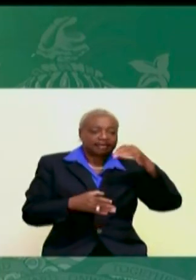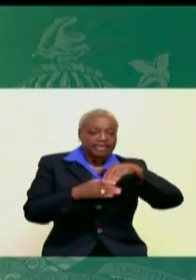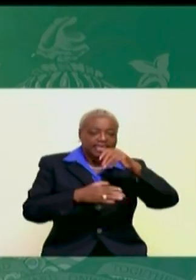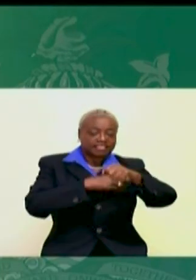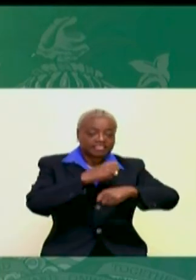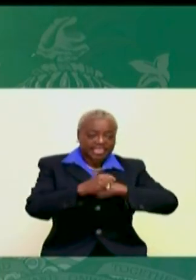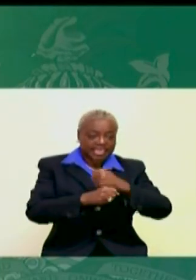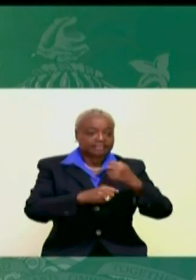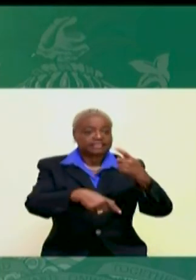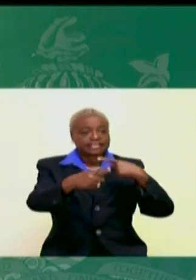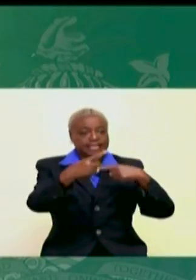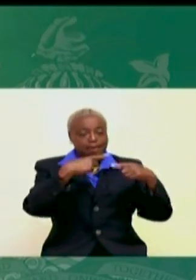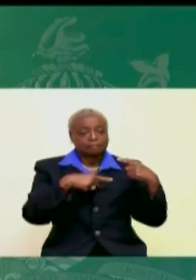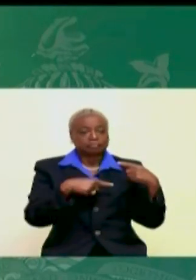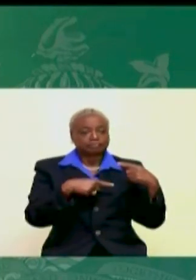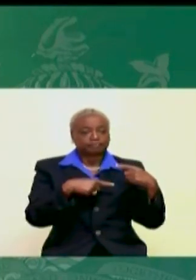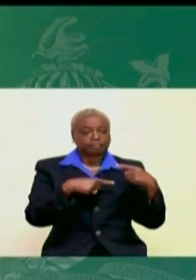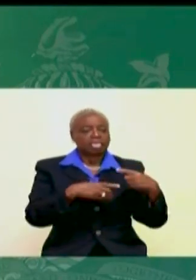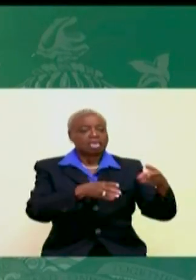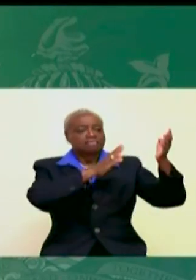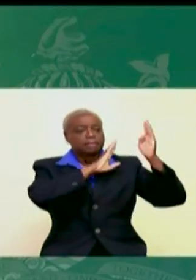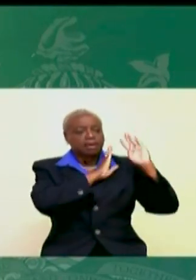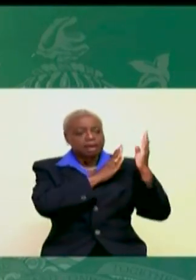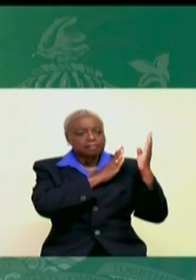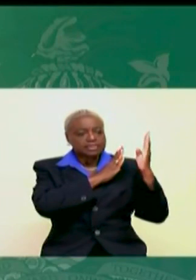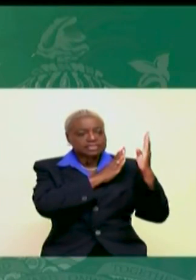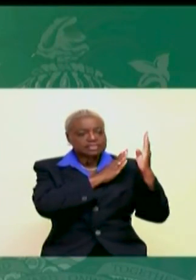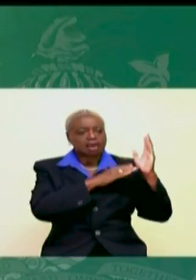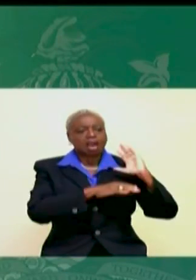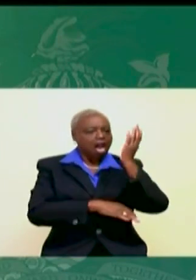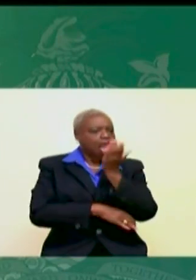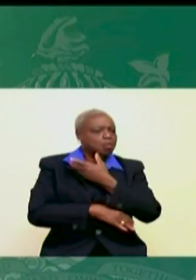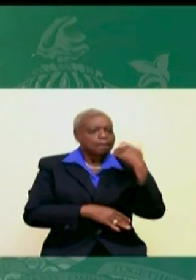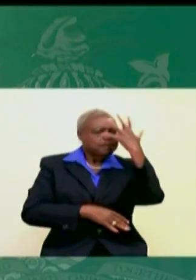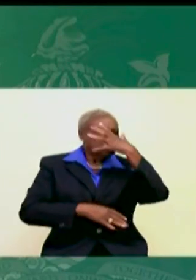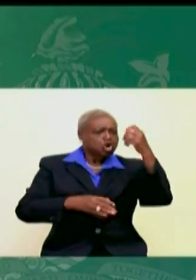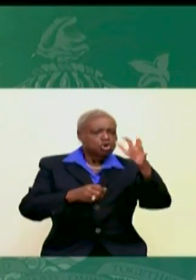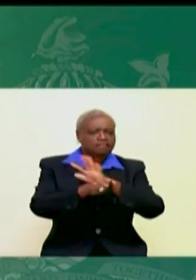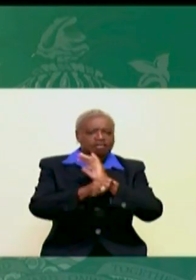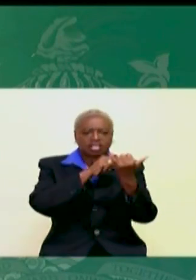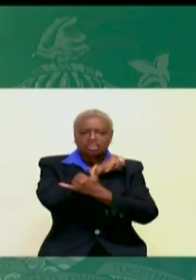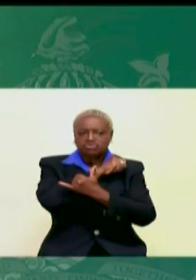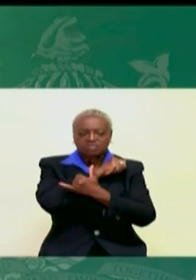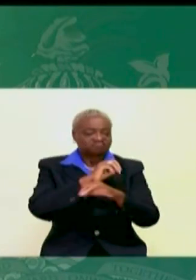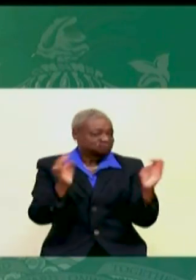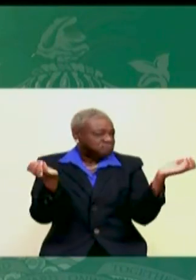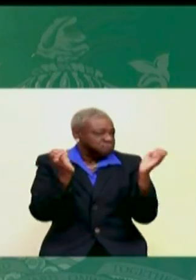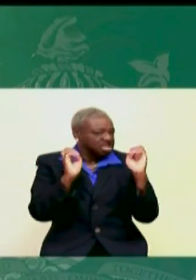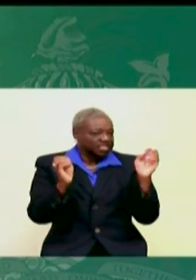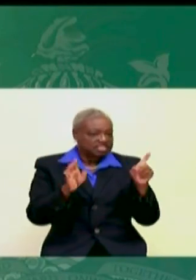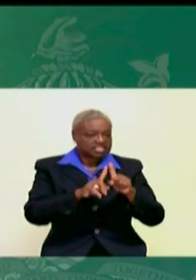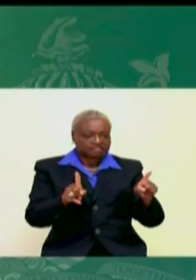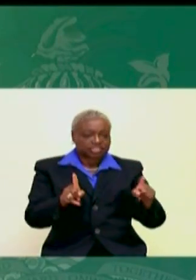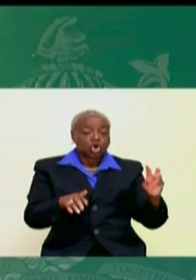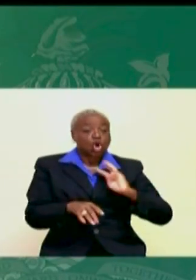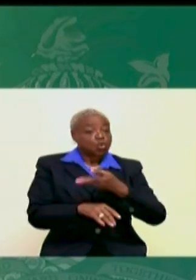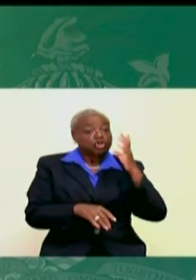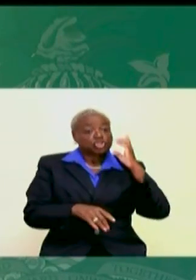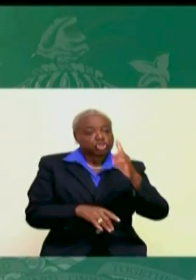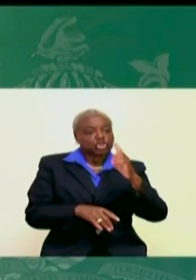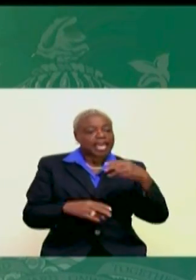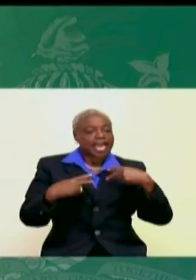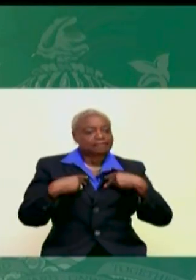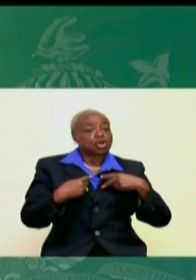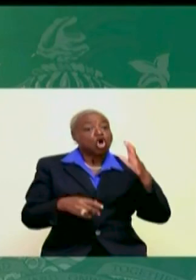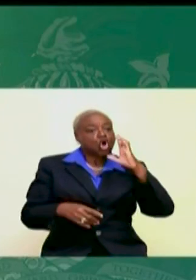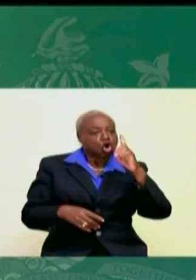years to come. The Bahamas, our beautiful country, is no different. We should have,